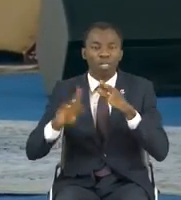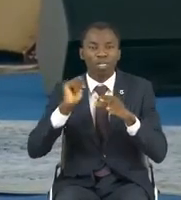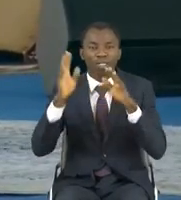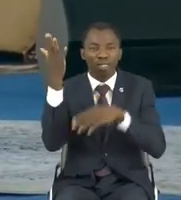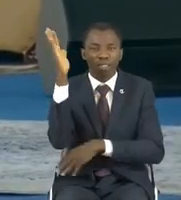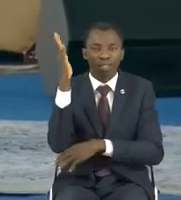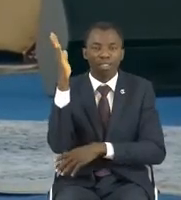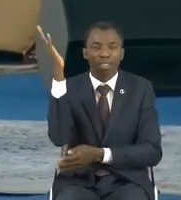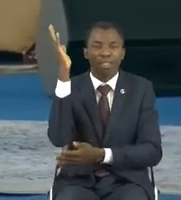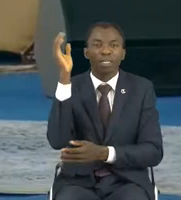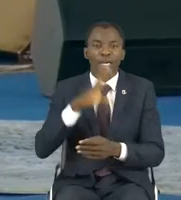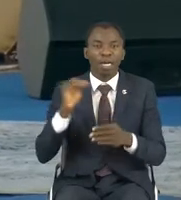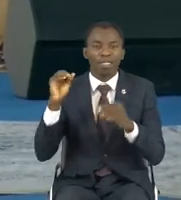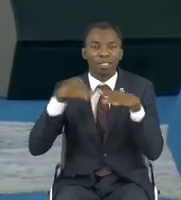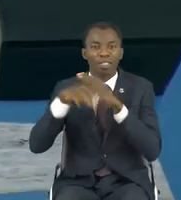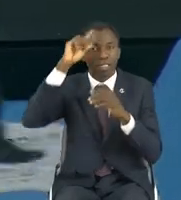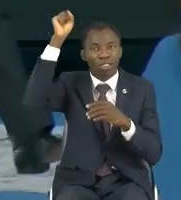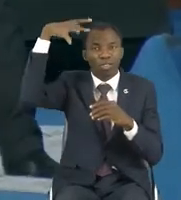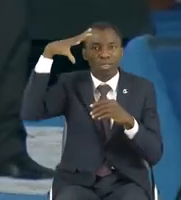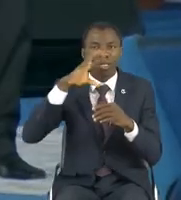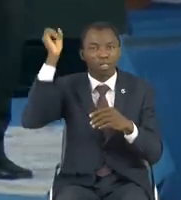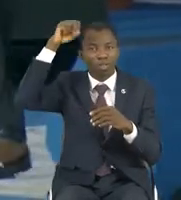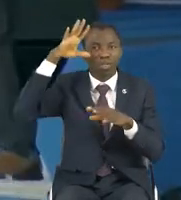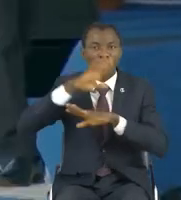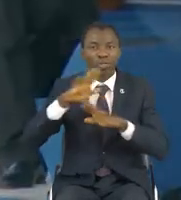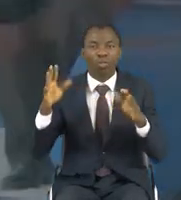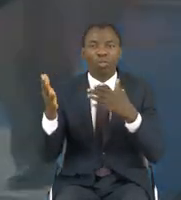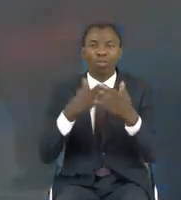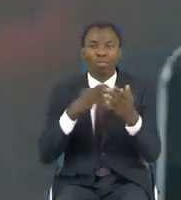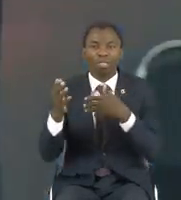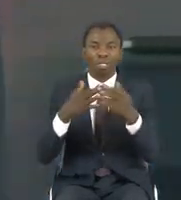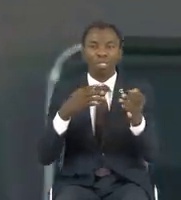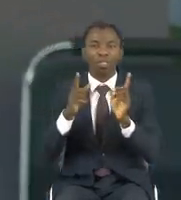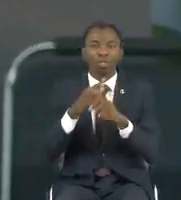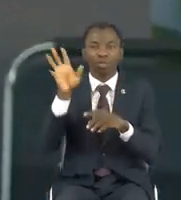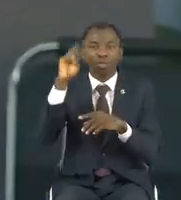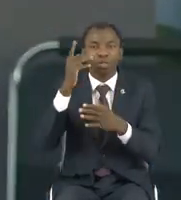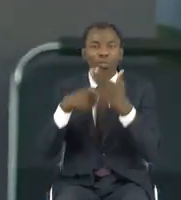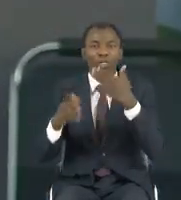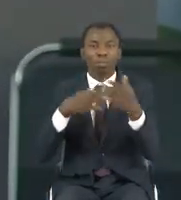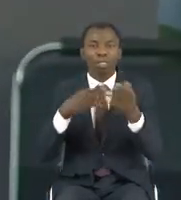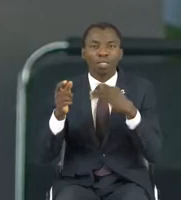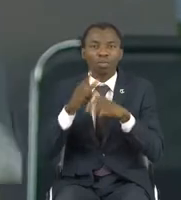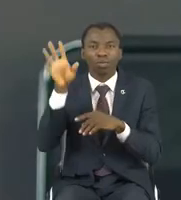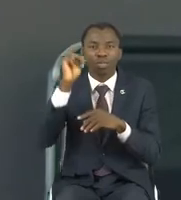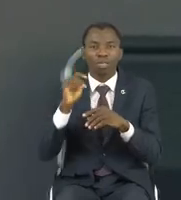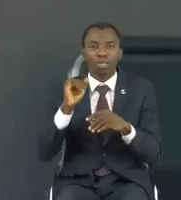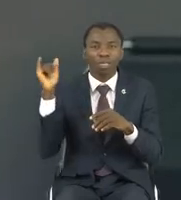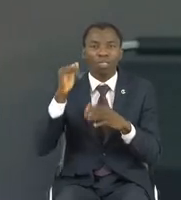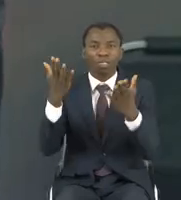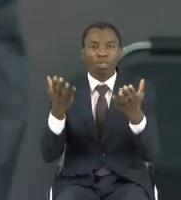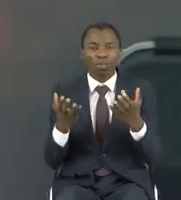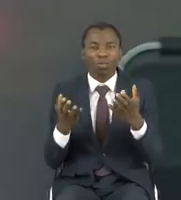the sun. But the sun did not matter to them. What mattered to them? They wanted